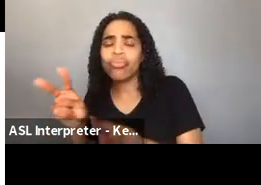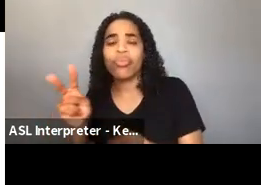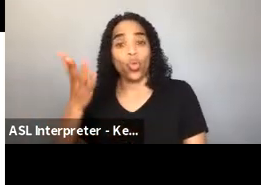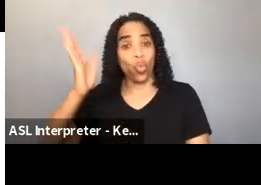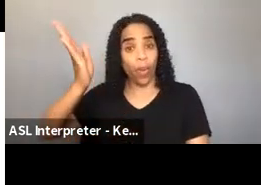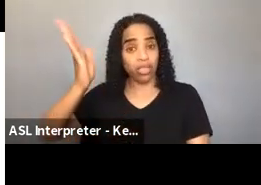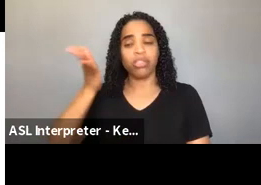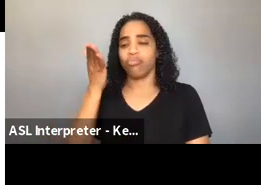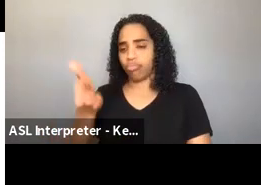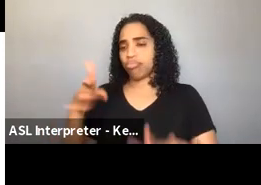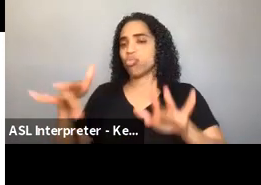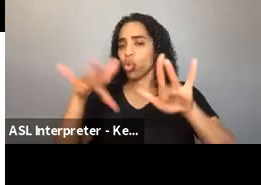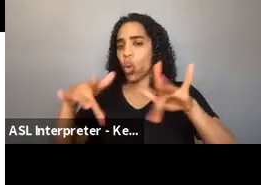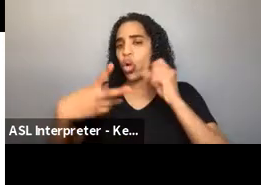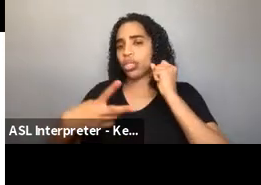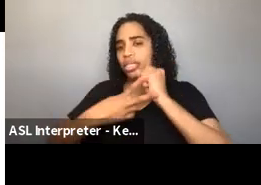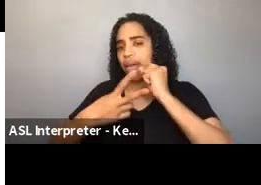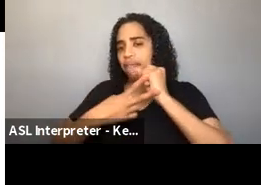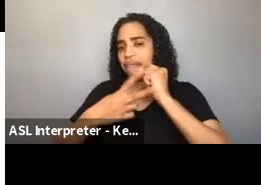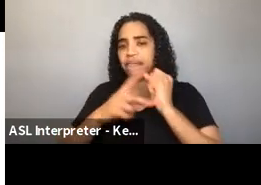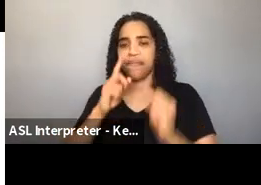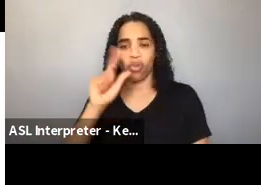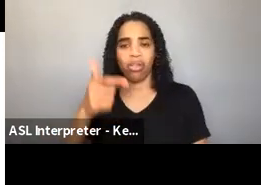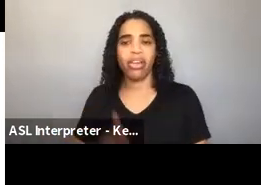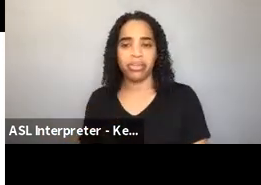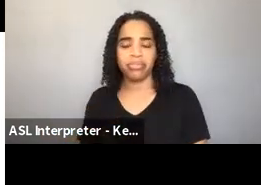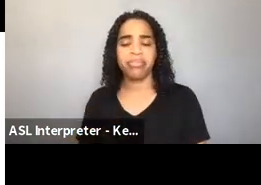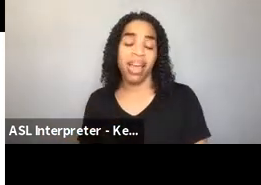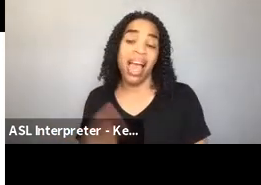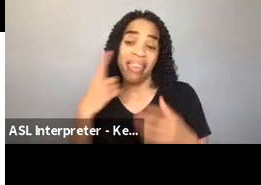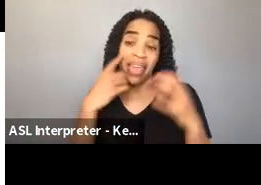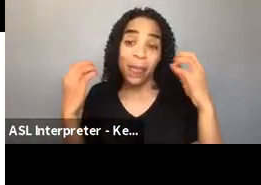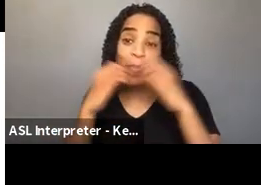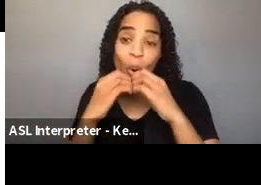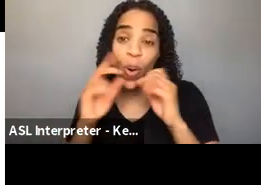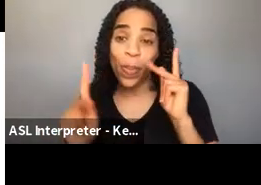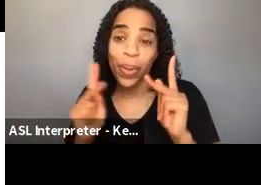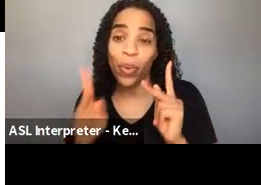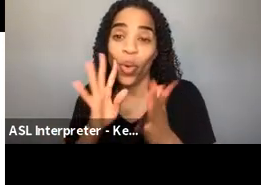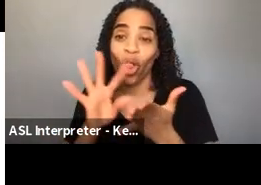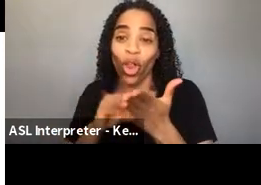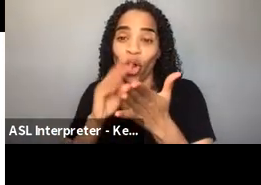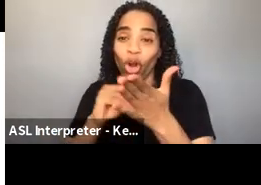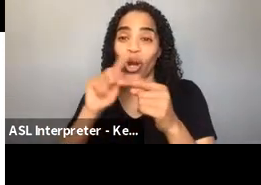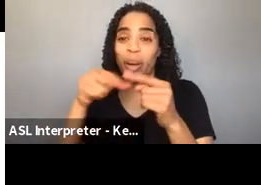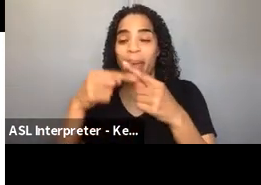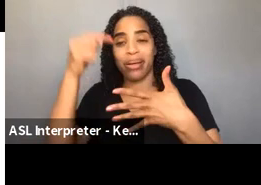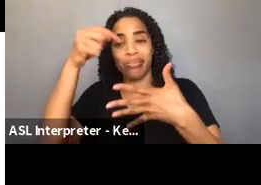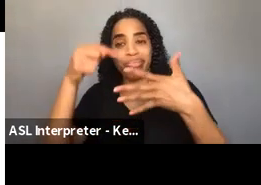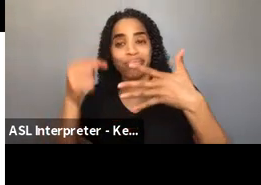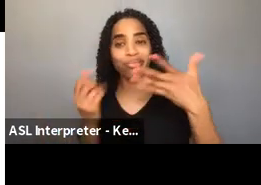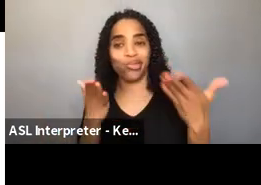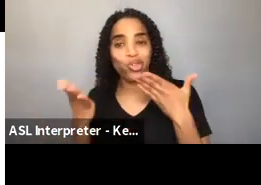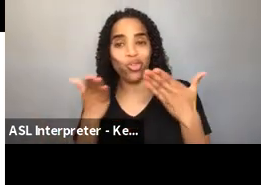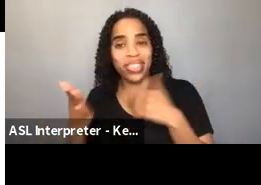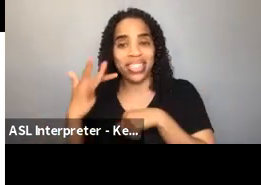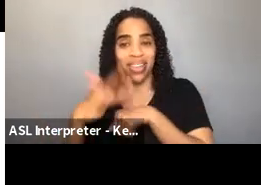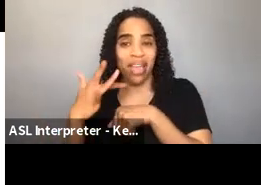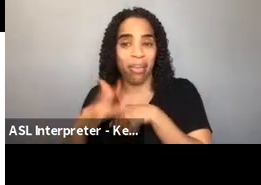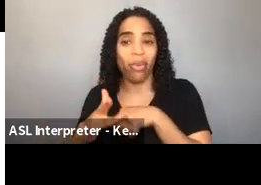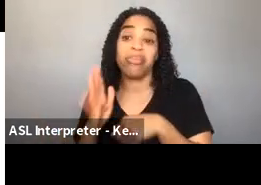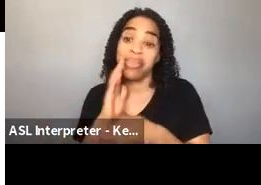recording. And I think more people will learn about the services that are available. And I think that will